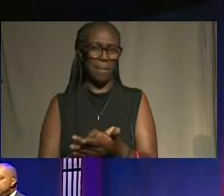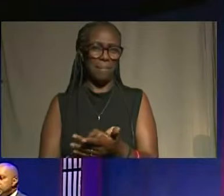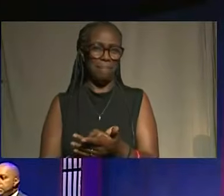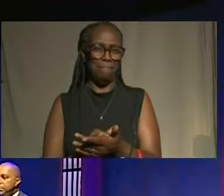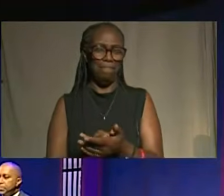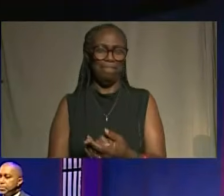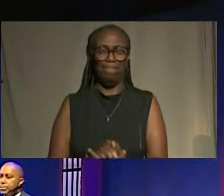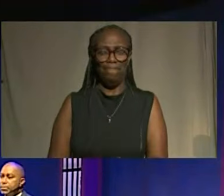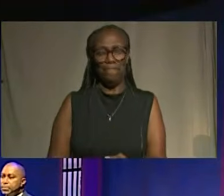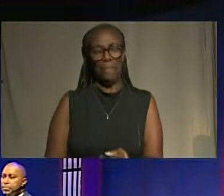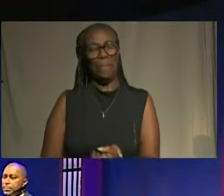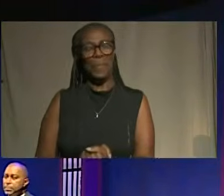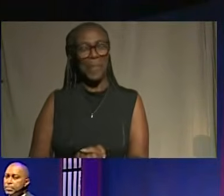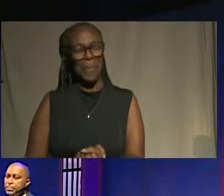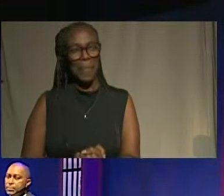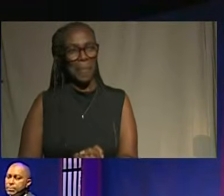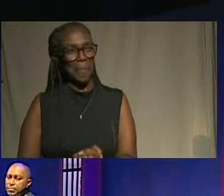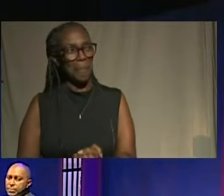board. Time.